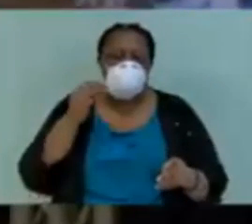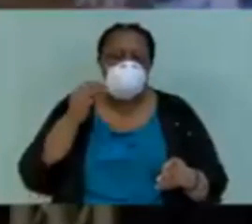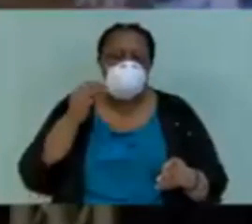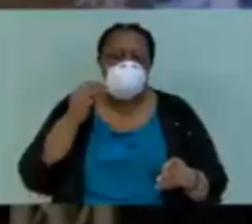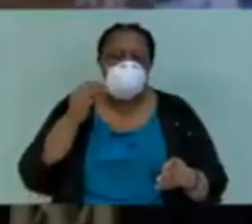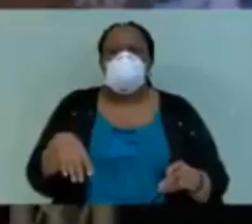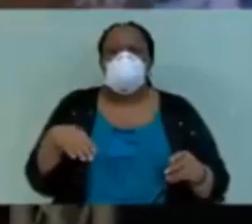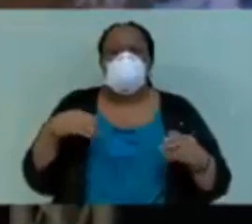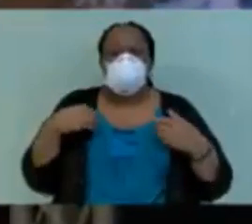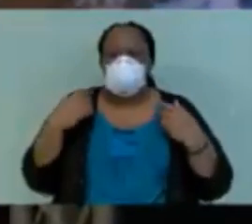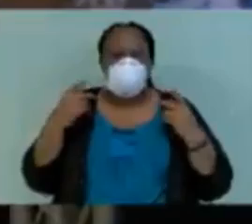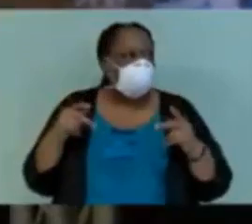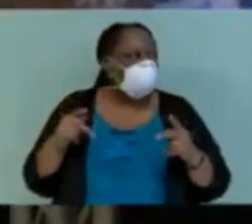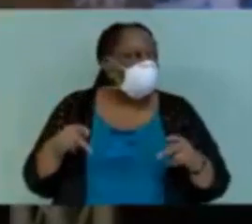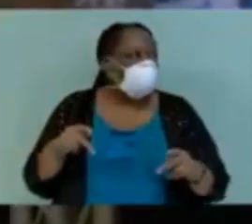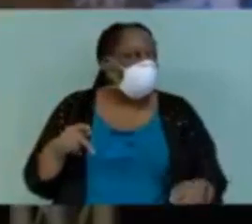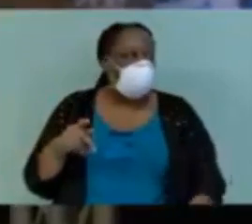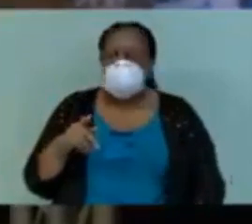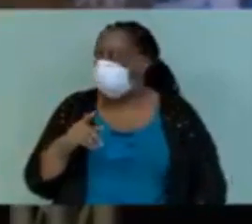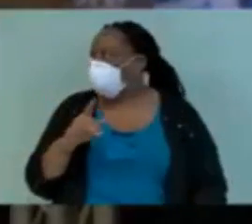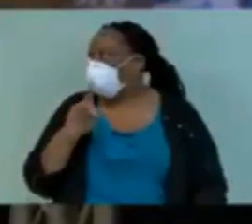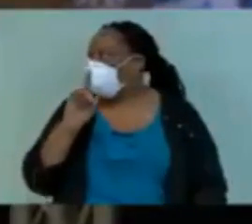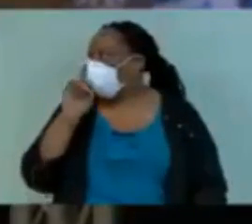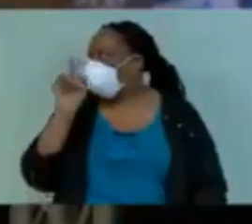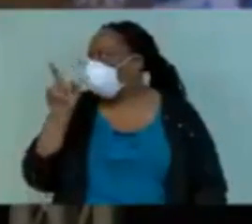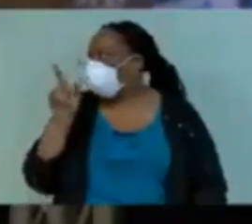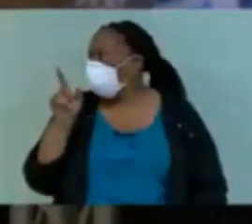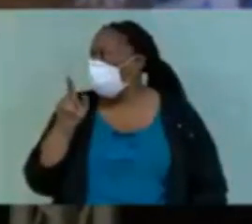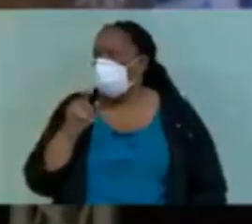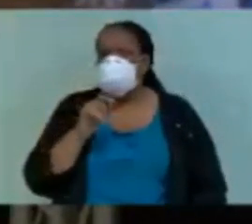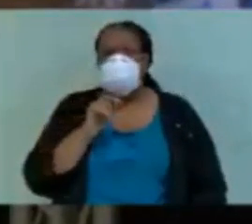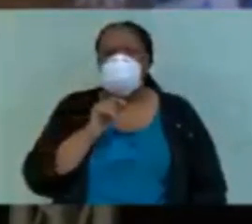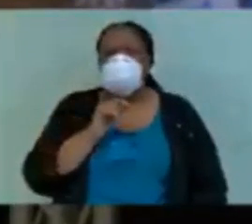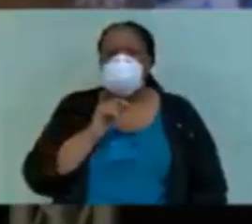community, including the Children's Home,